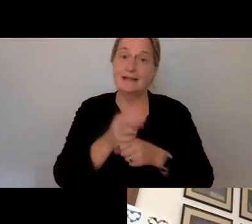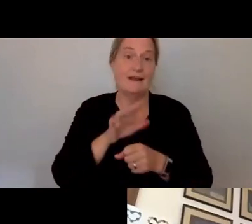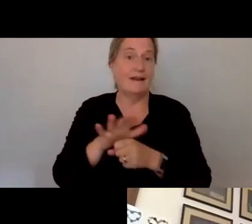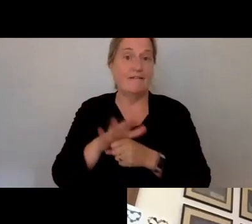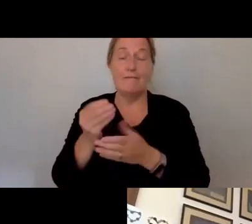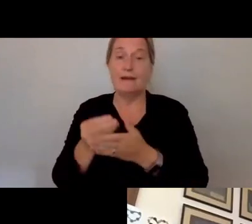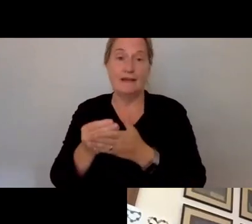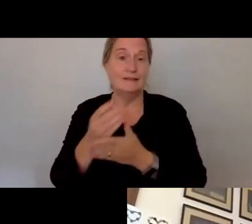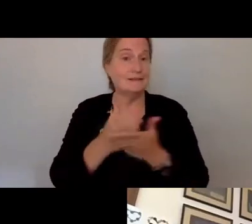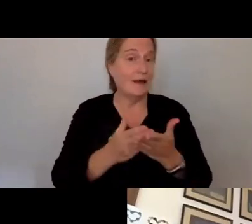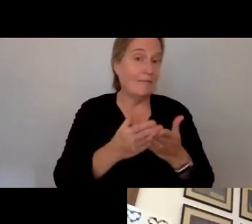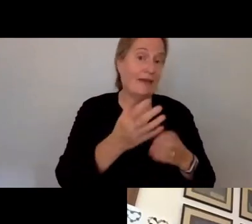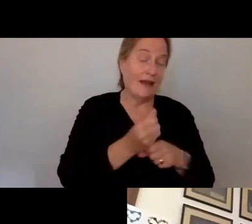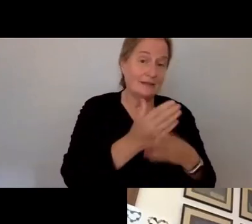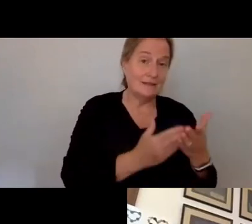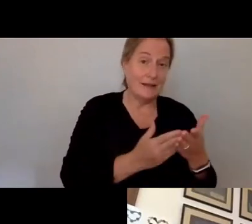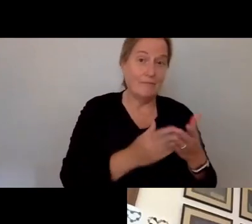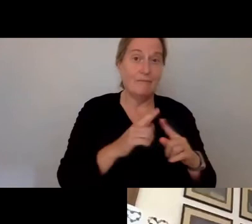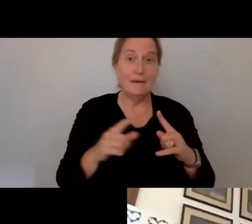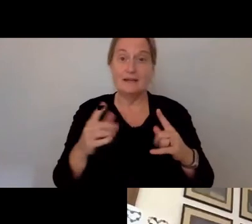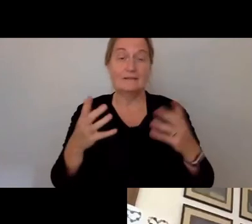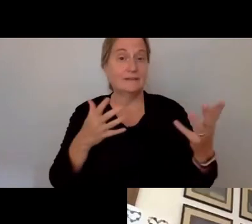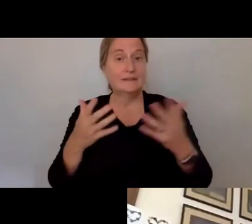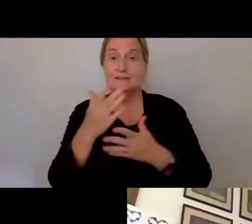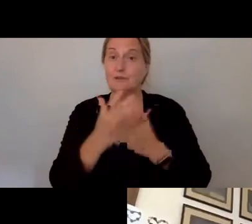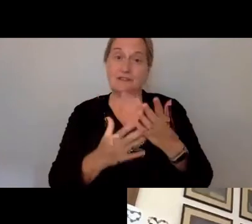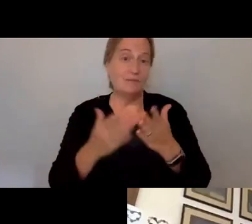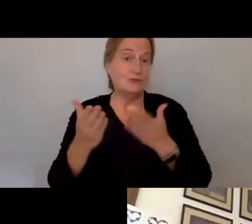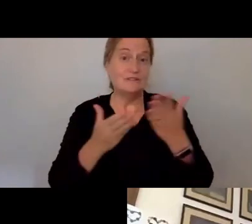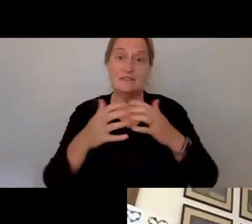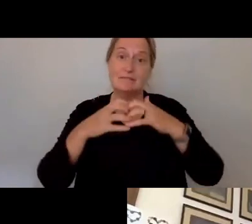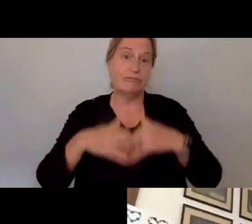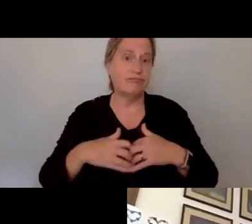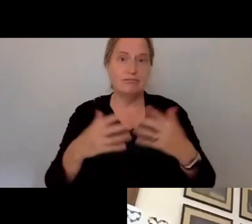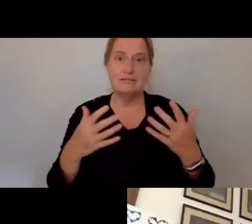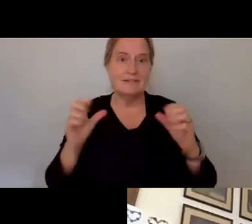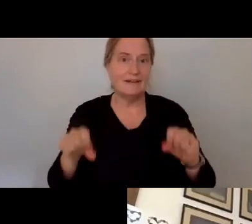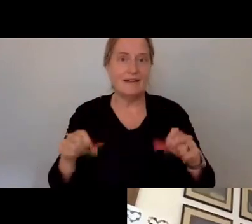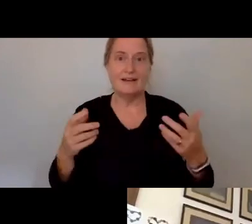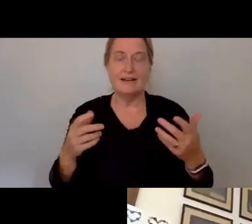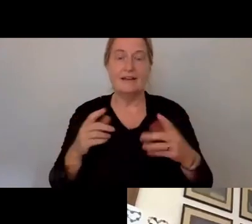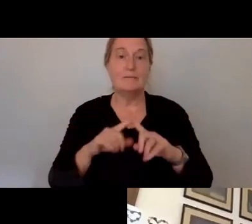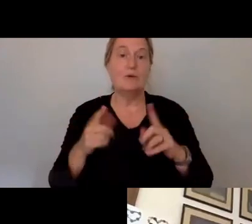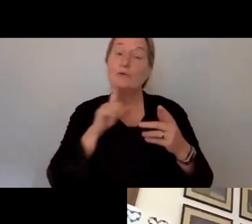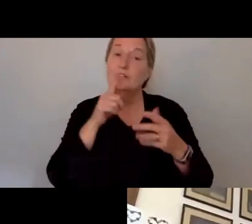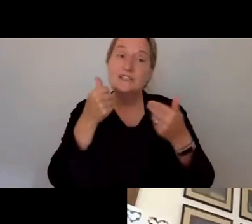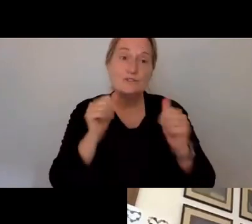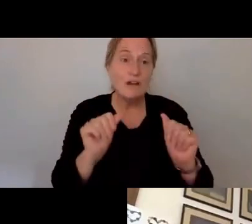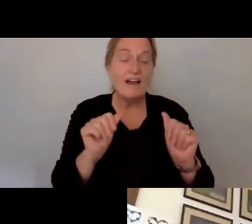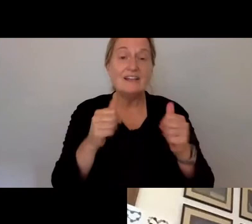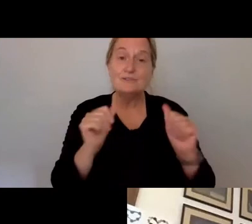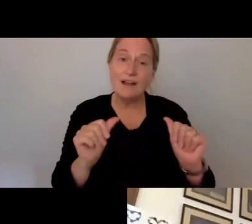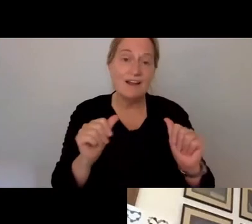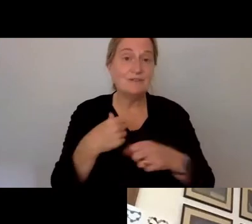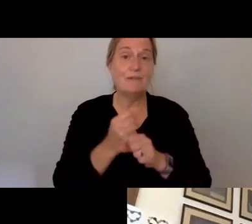worried about, part of the imminent collapse of some of those service providers. But there was a good effort to make it work. And so